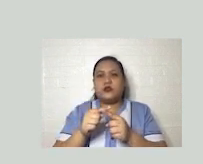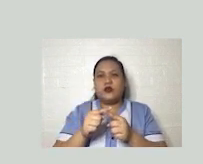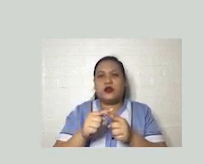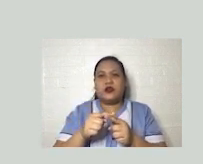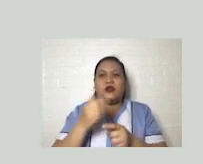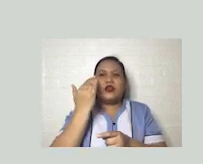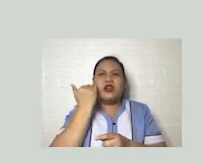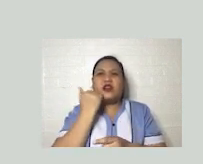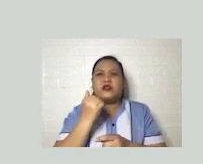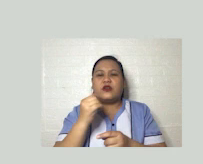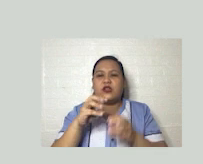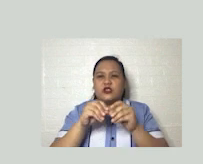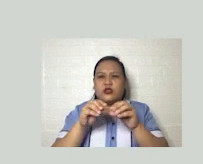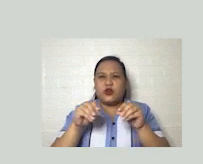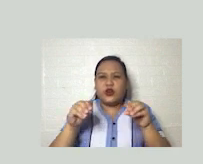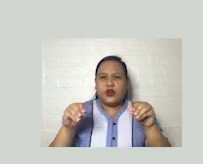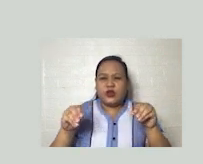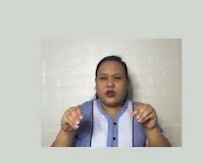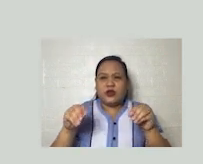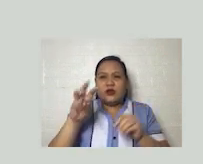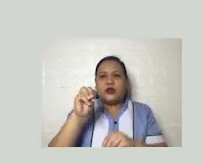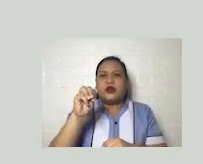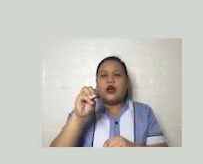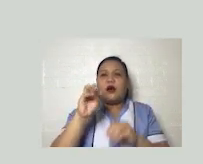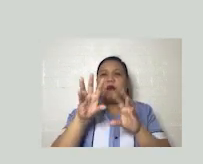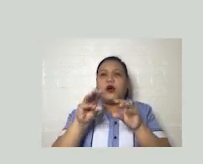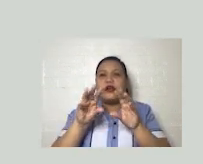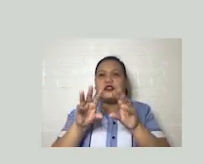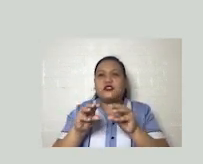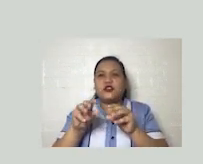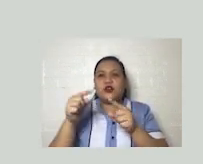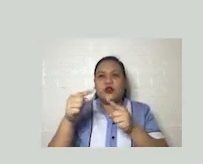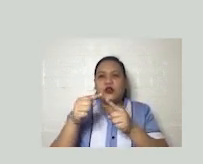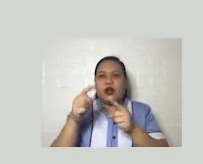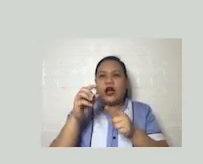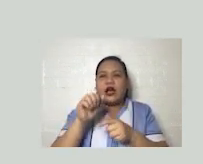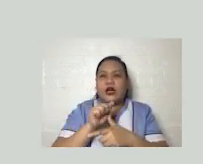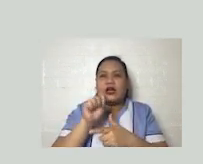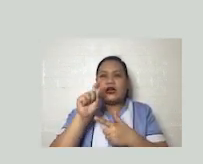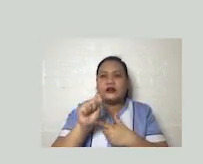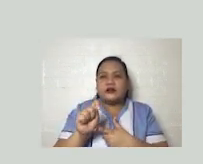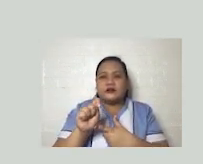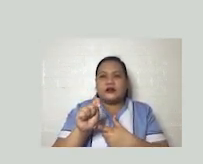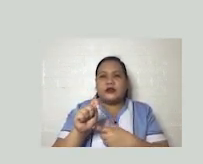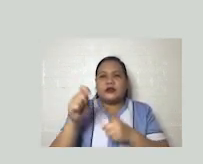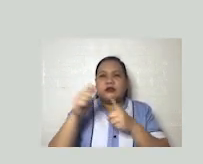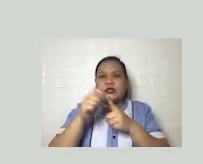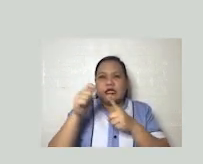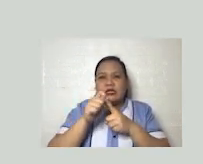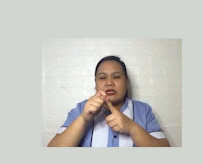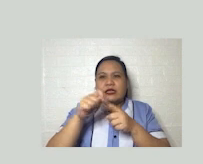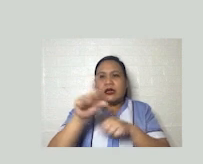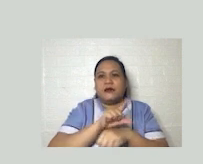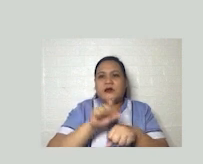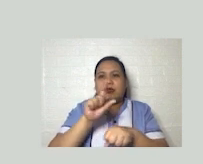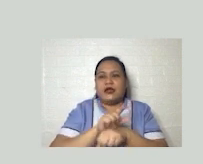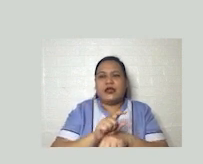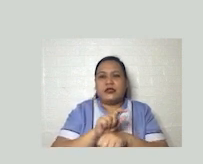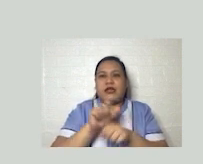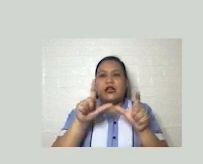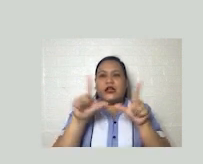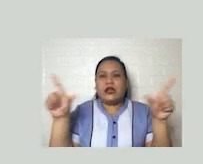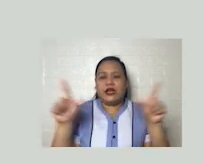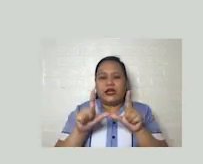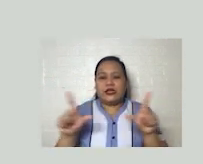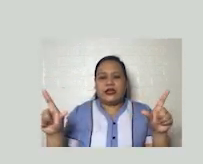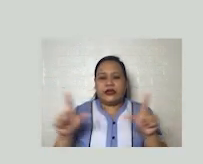layer. Similarly, the seeds are sown very deep in the soil, the young seedlings may not be able to